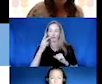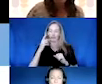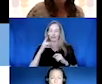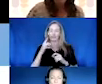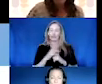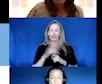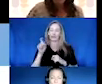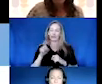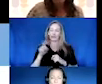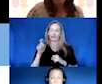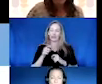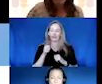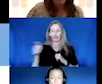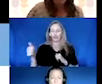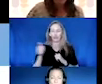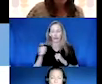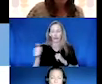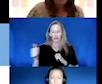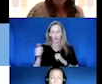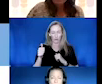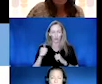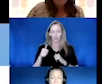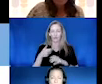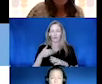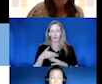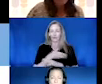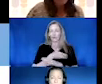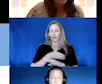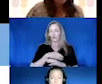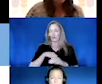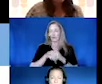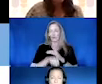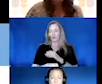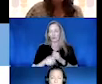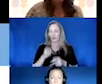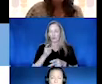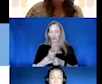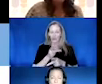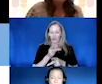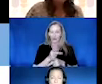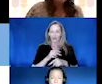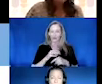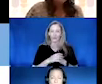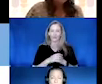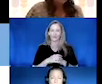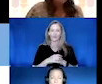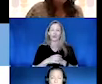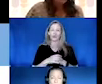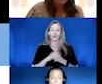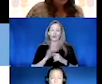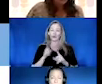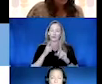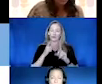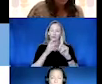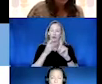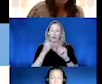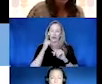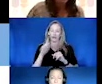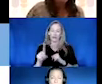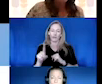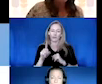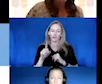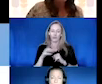care, regardless of socioeconomic or insurance status. We strive for the reduction of fear and